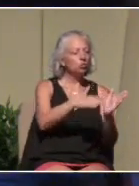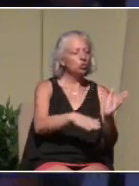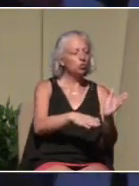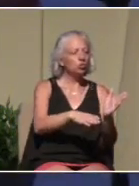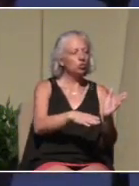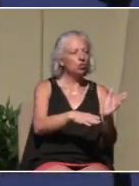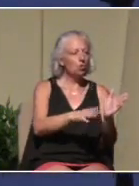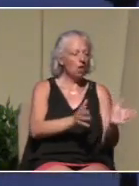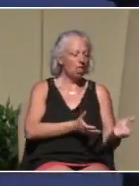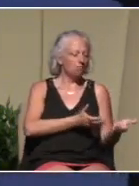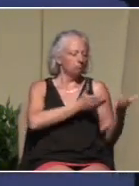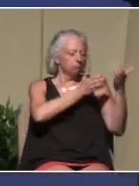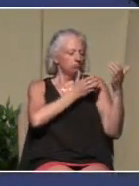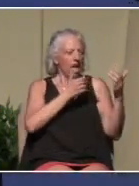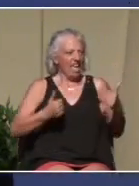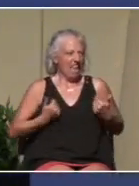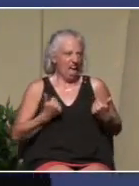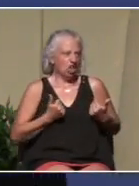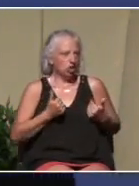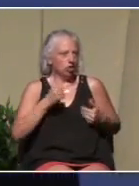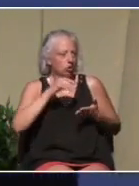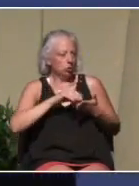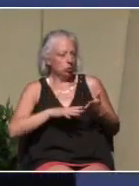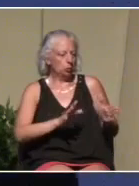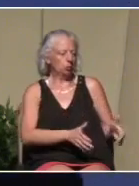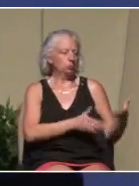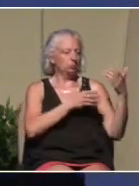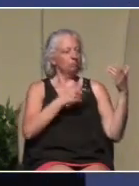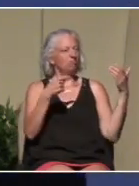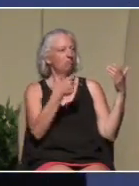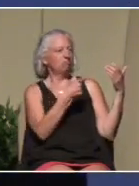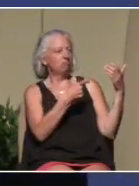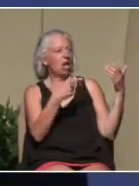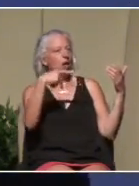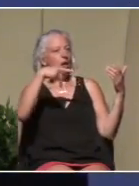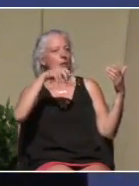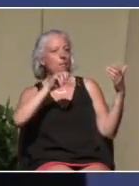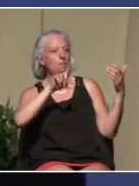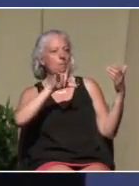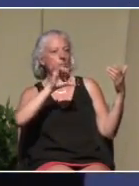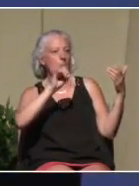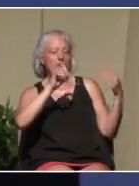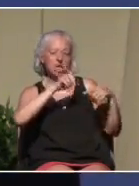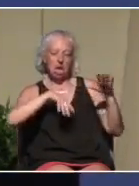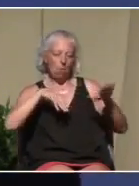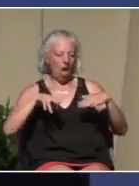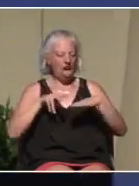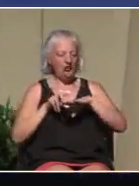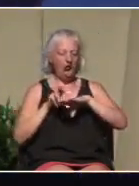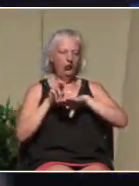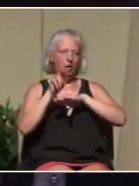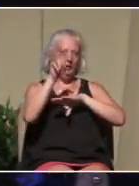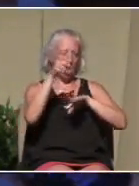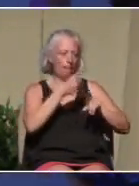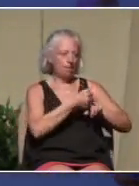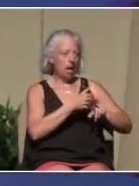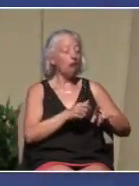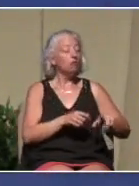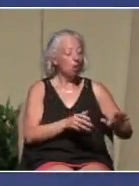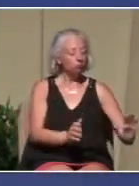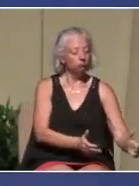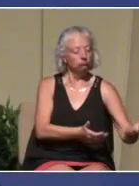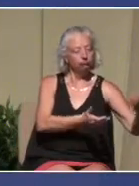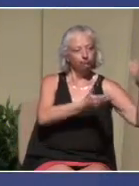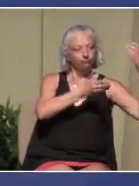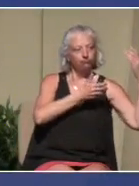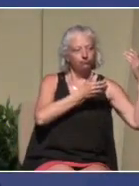younger student on his shoulder, a younger student who had polio and who could not get up the steep stairs. And he's carrying him,